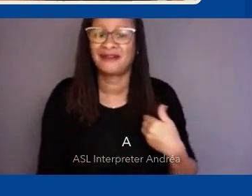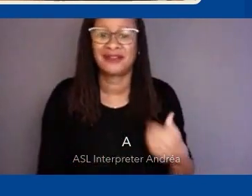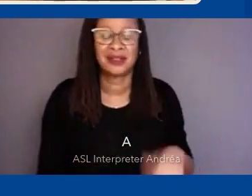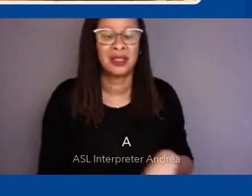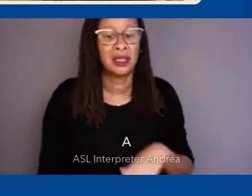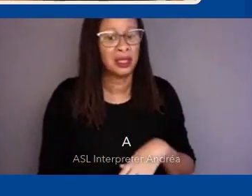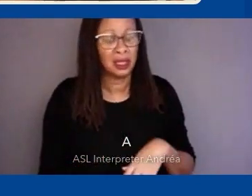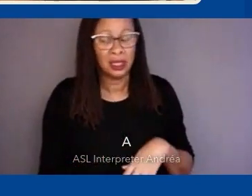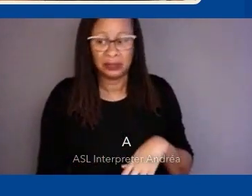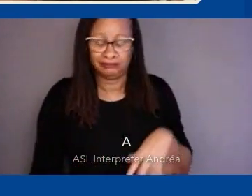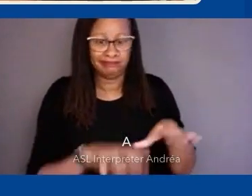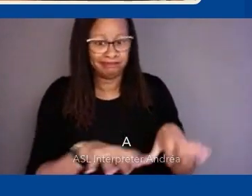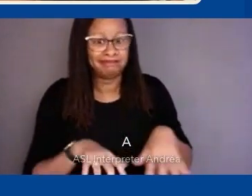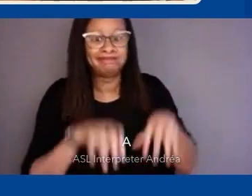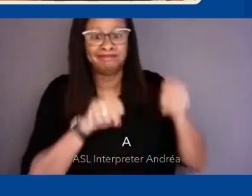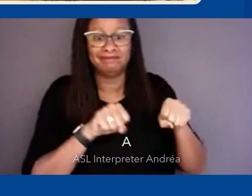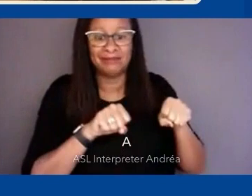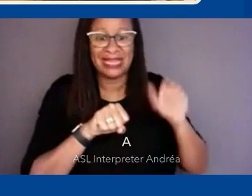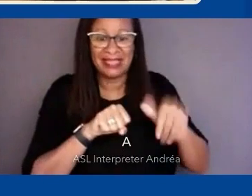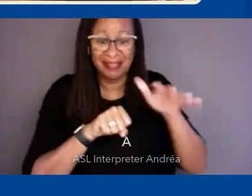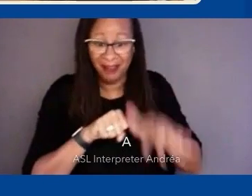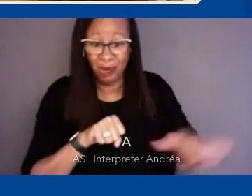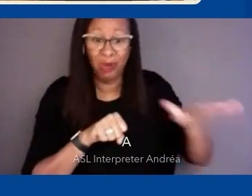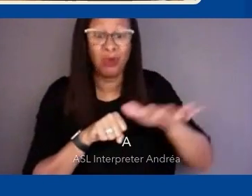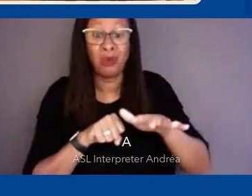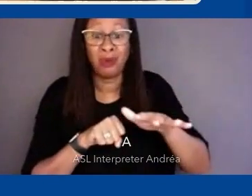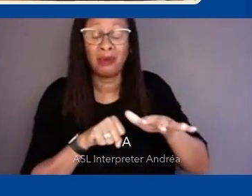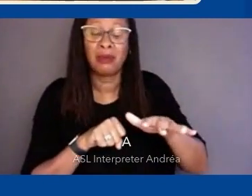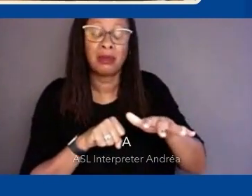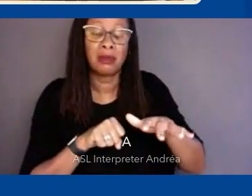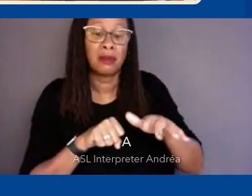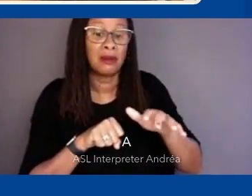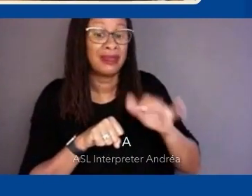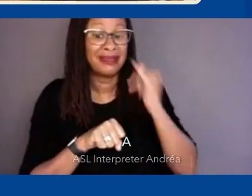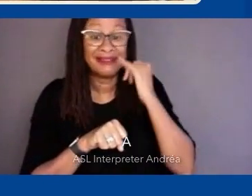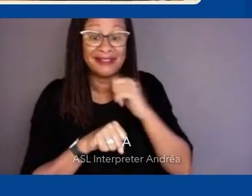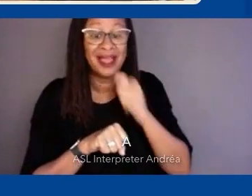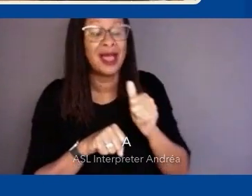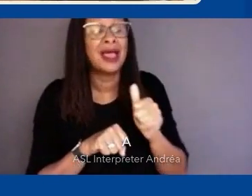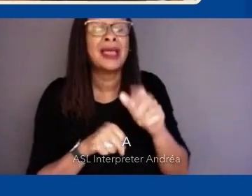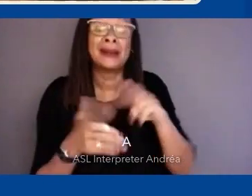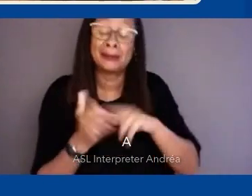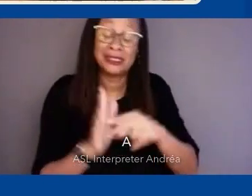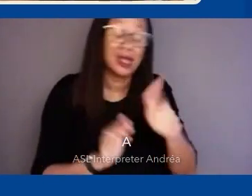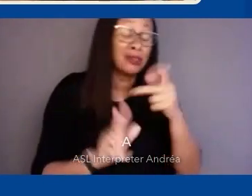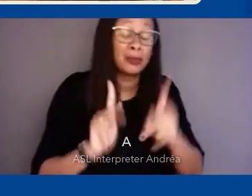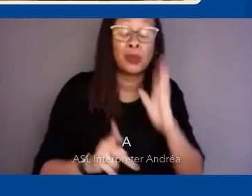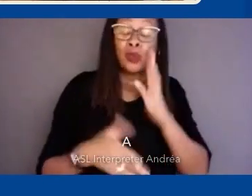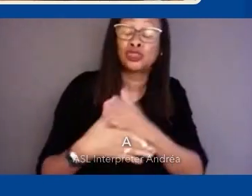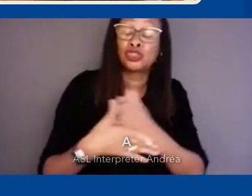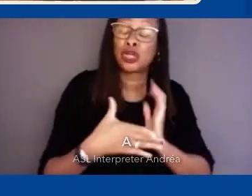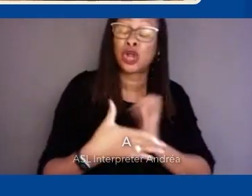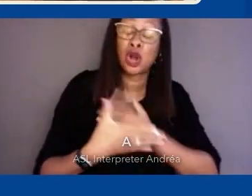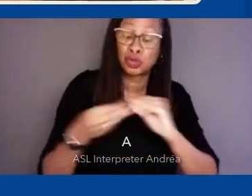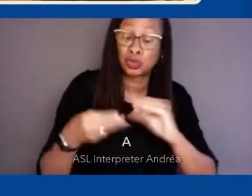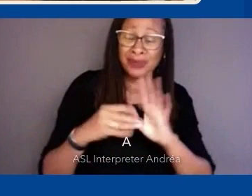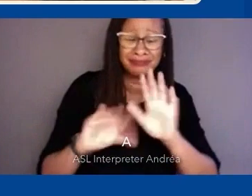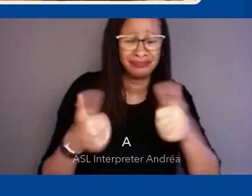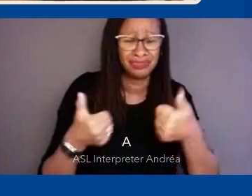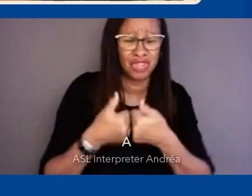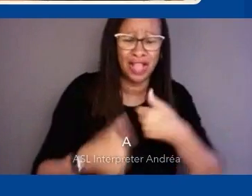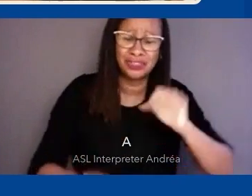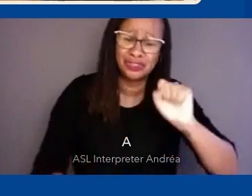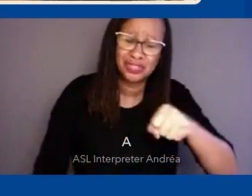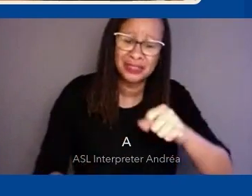foothold within that landscape. Otherwise, everybody else is going to tell our story. So it's really challenging to balance